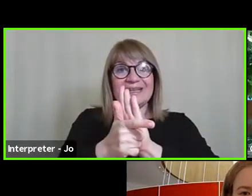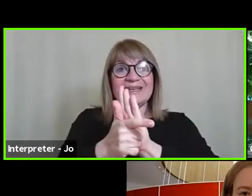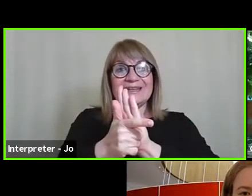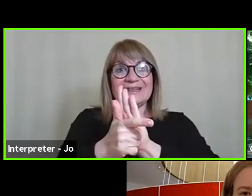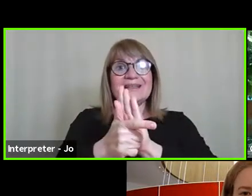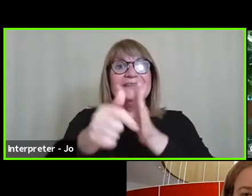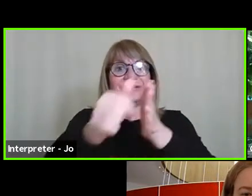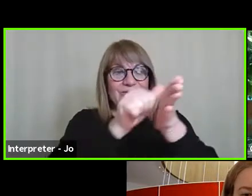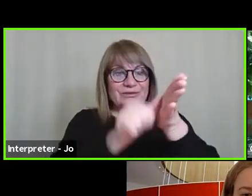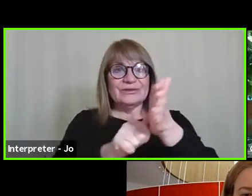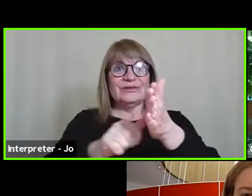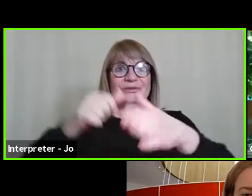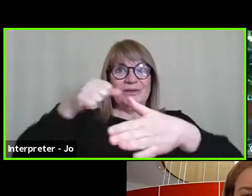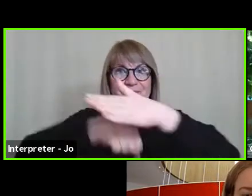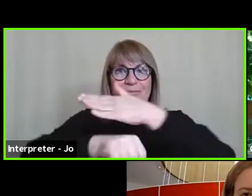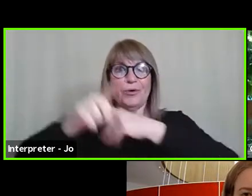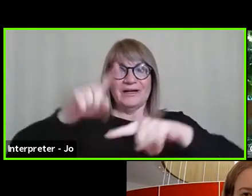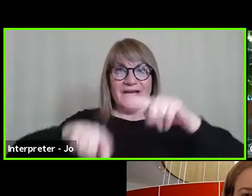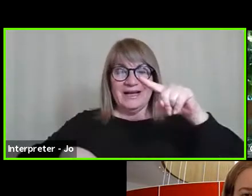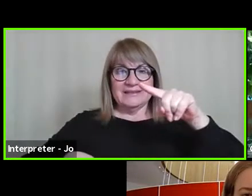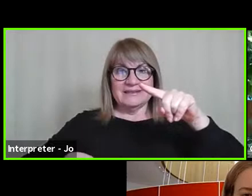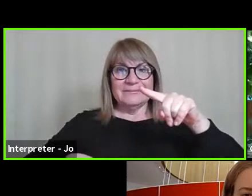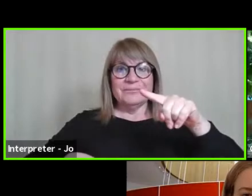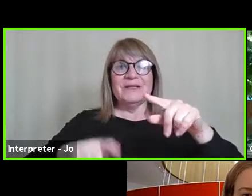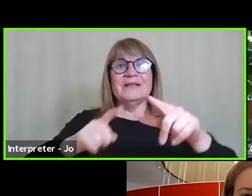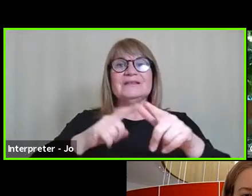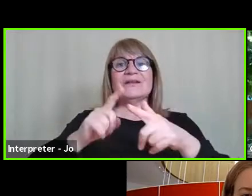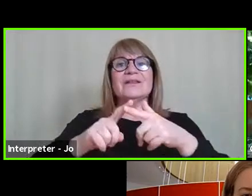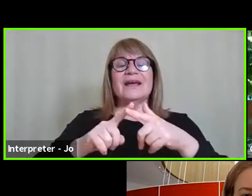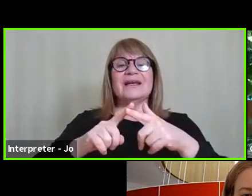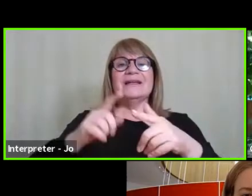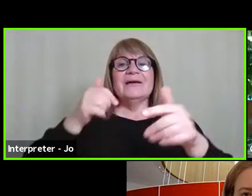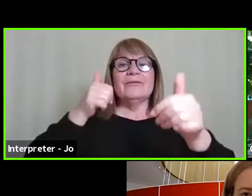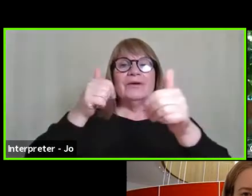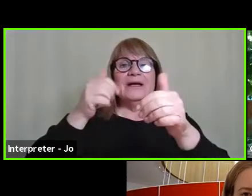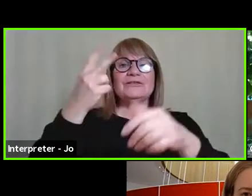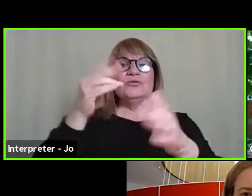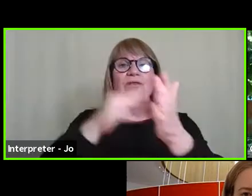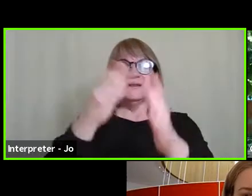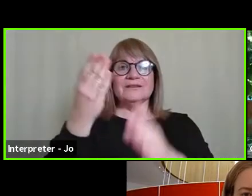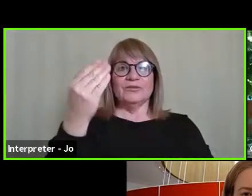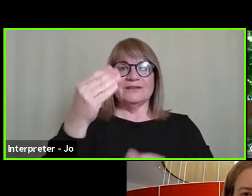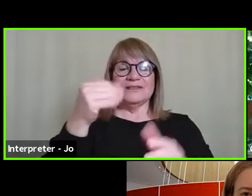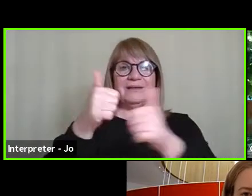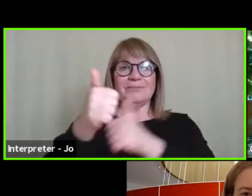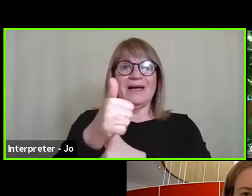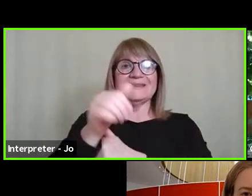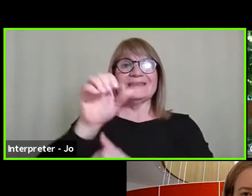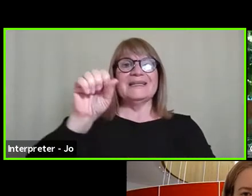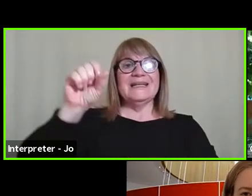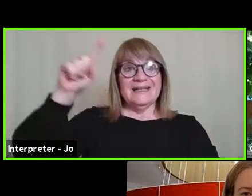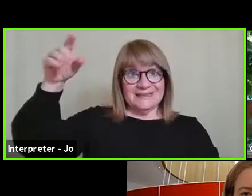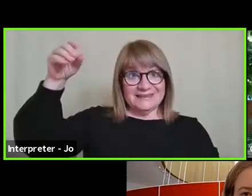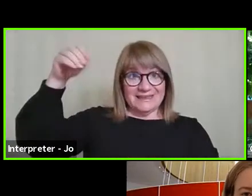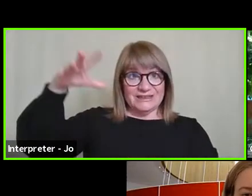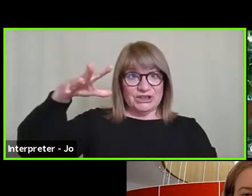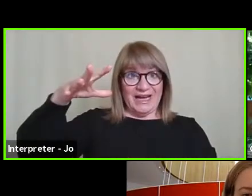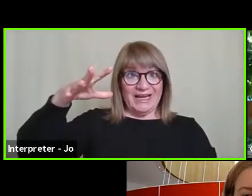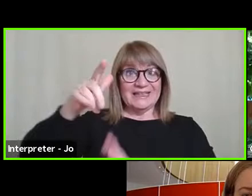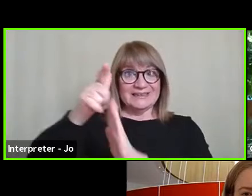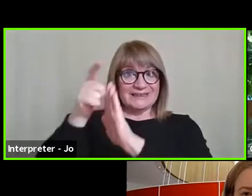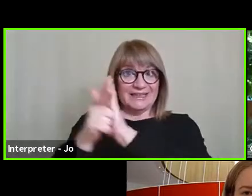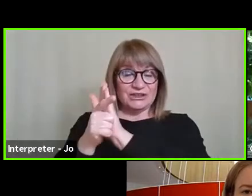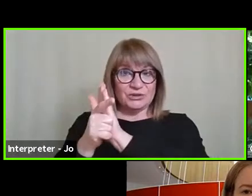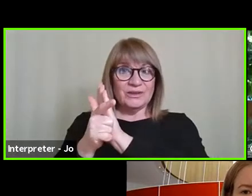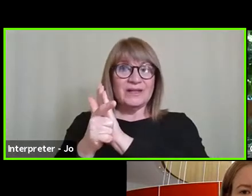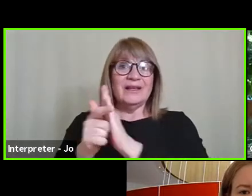2014 we passed a sunshine statute uh with greatly with the help of people in prison and their testimony um